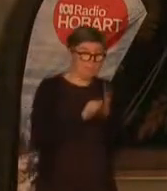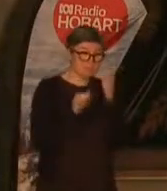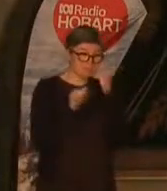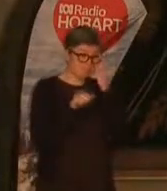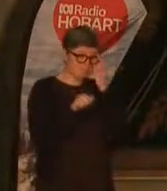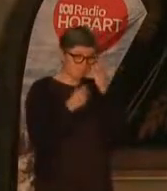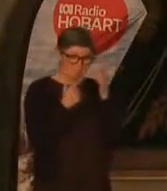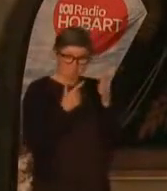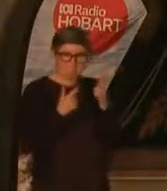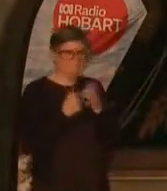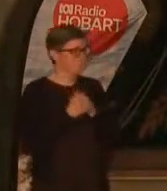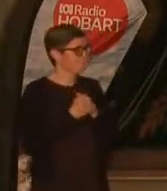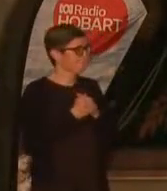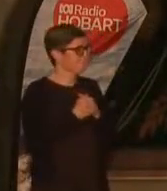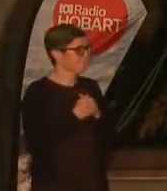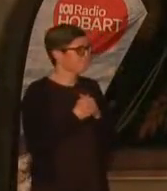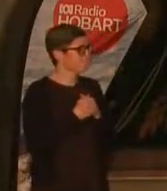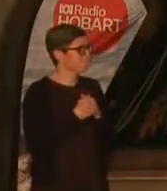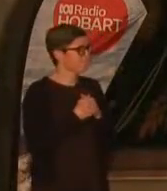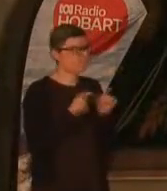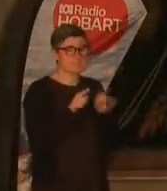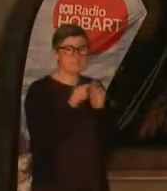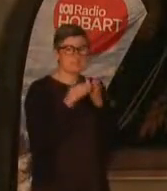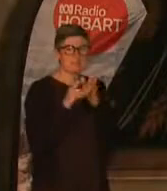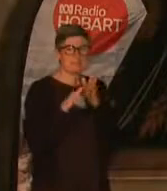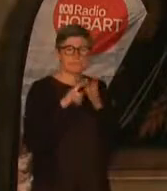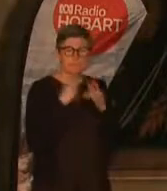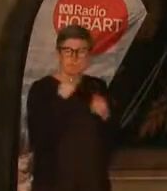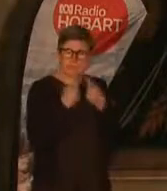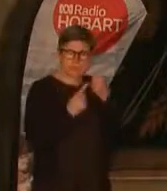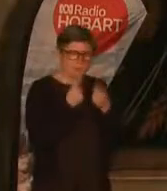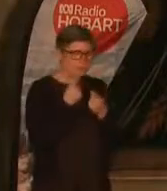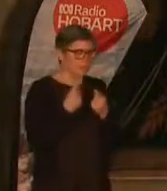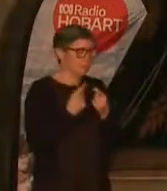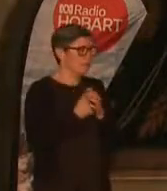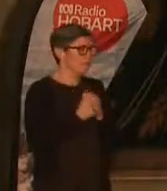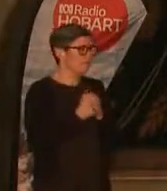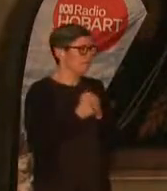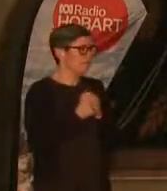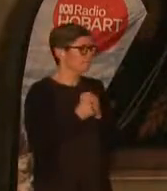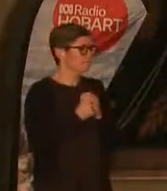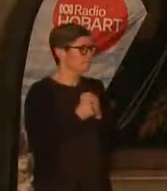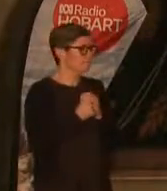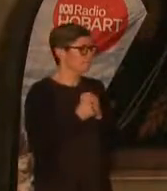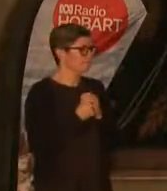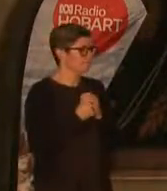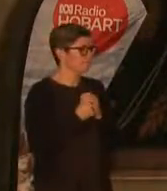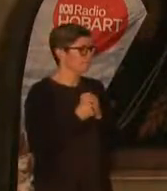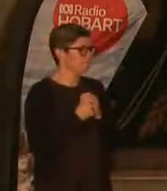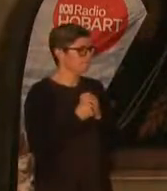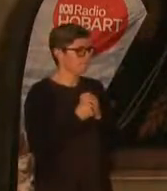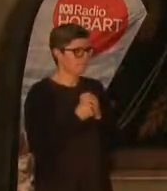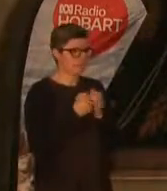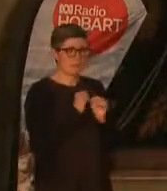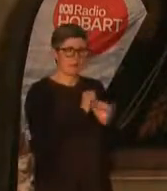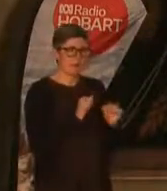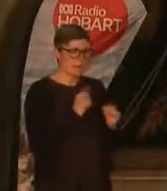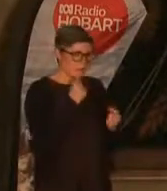absolutely right. As Zoe said, because our the information that we have that has